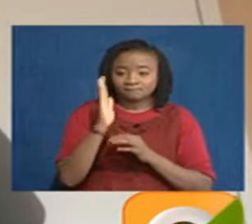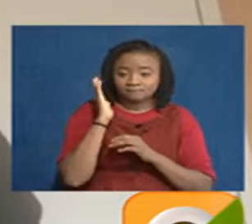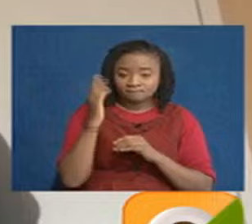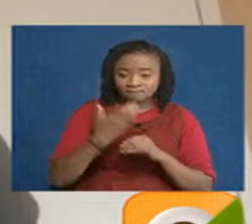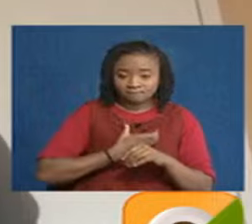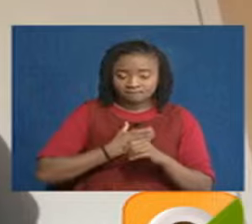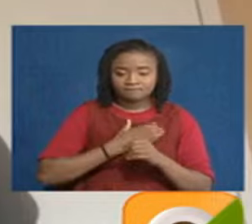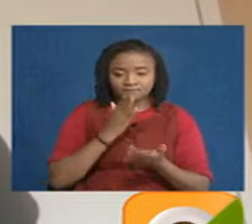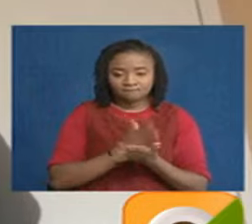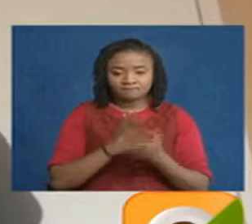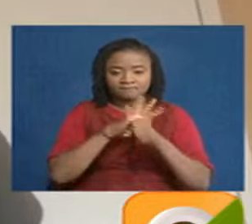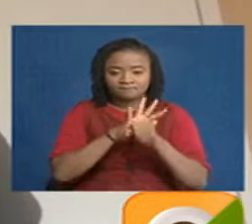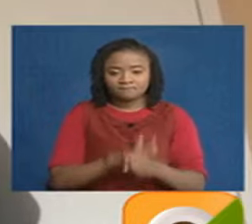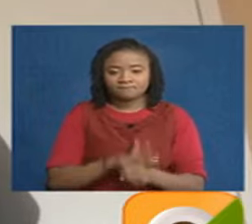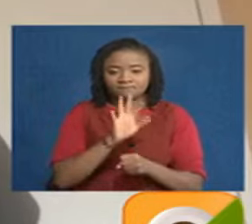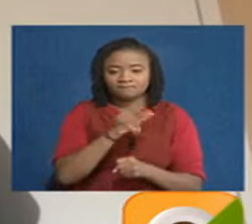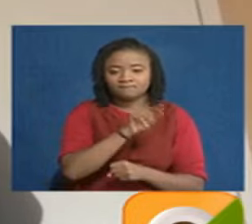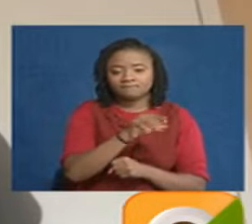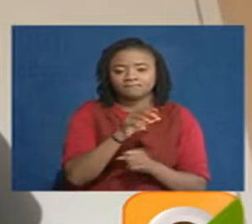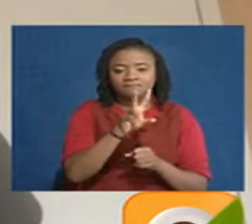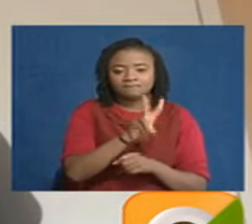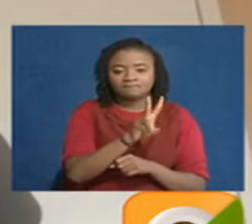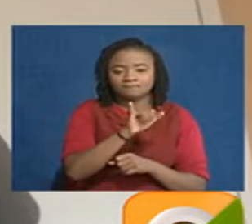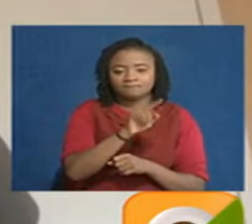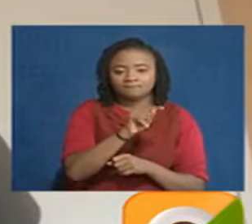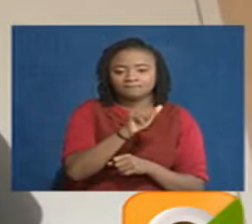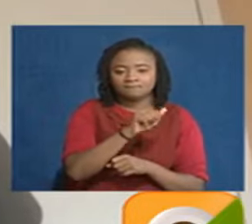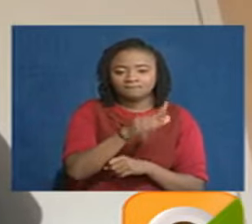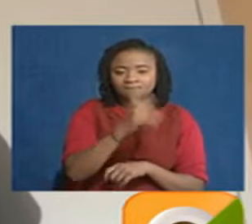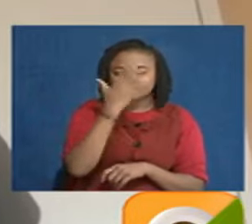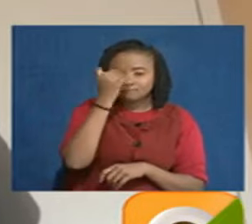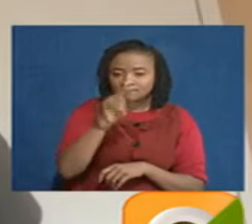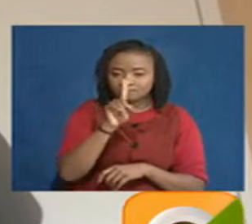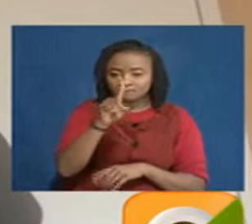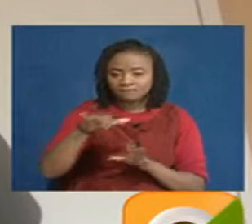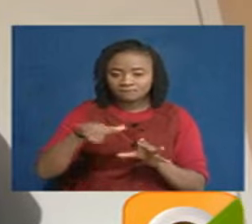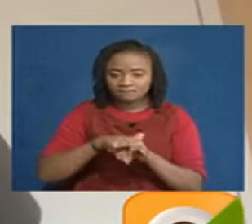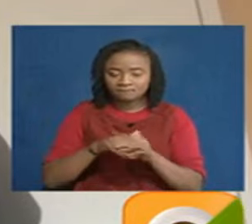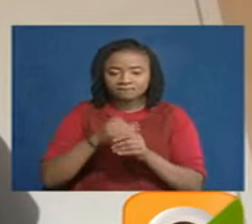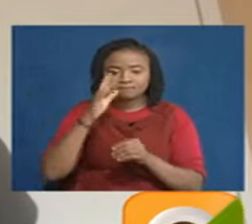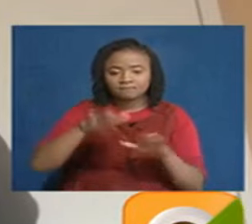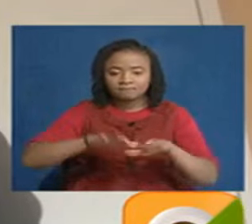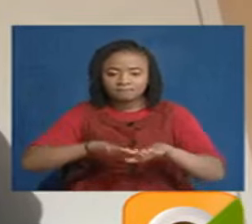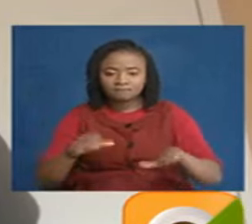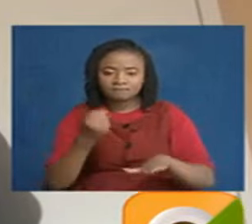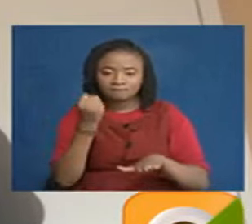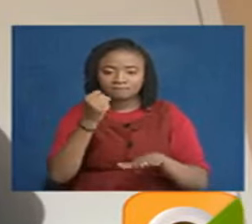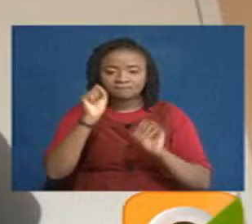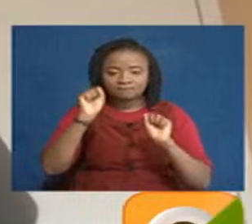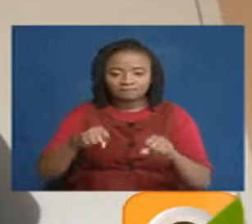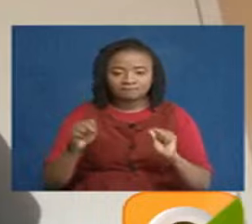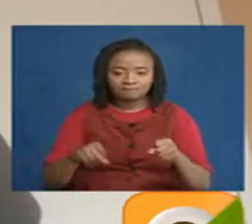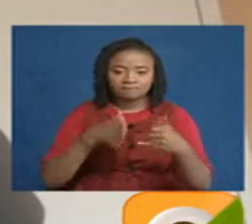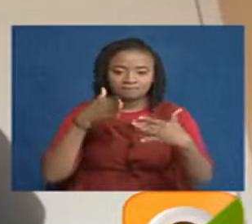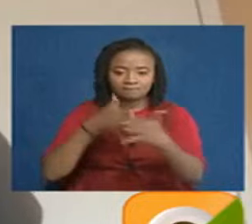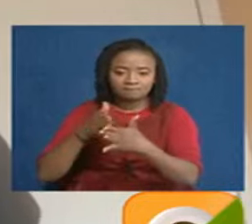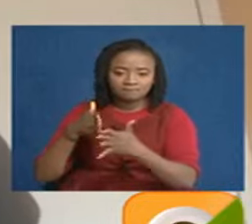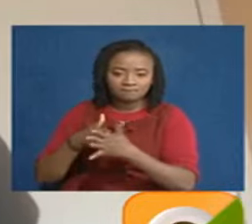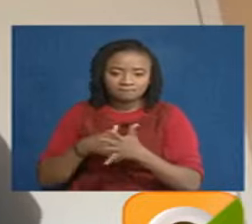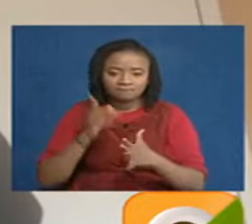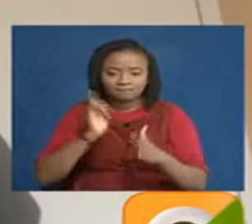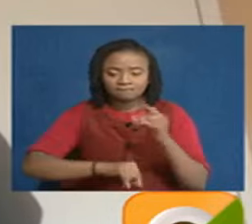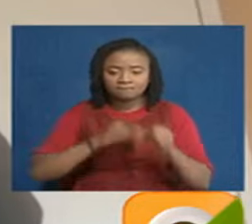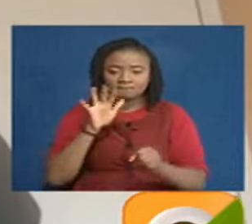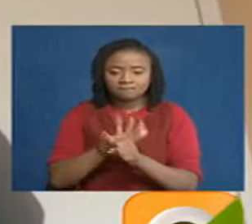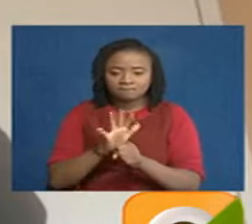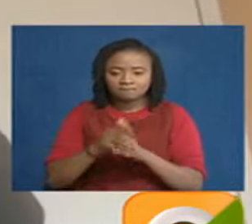veto because with the veto, one member of the Permanent Five is able to stop what most countries and most people